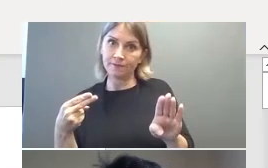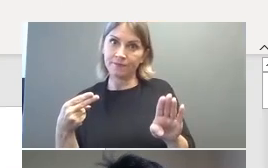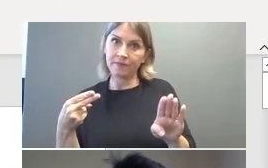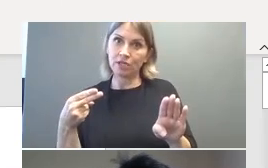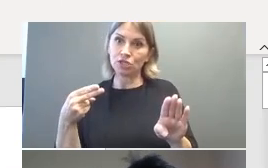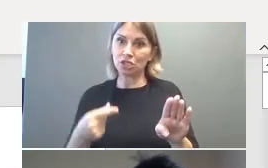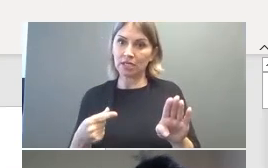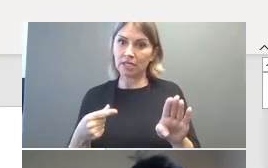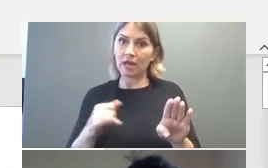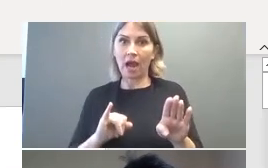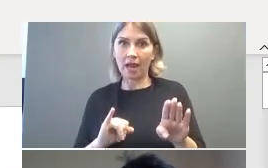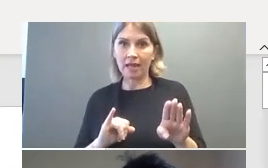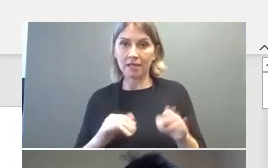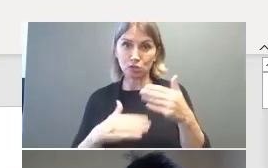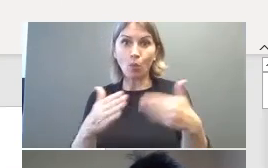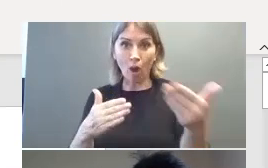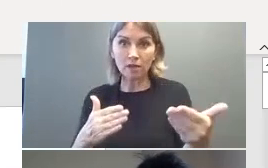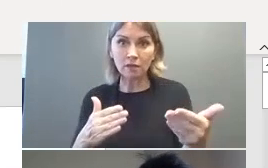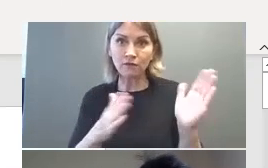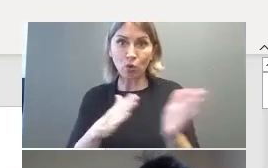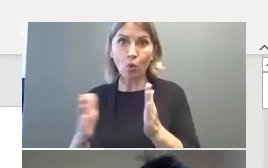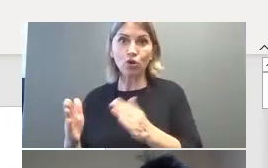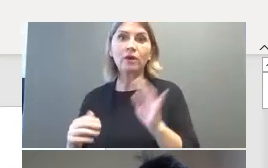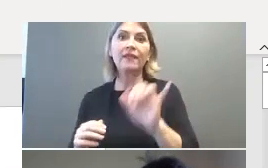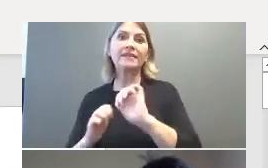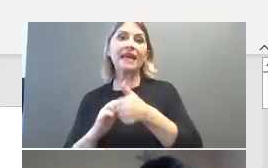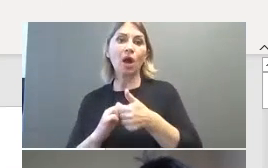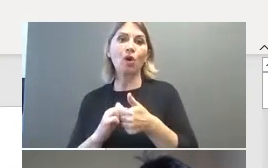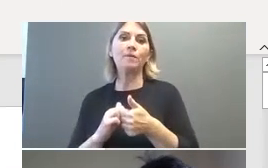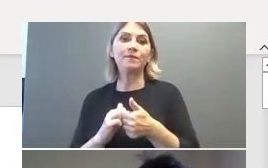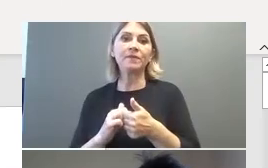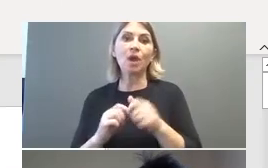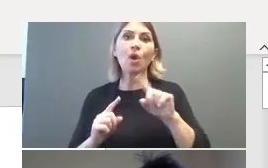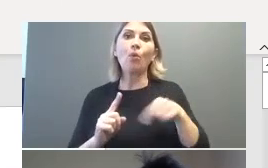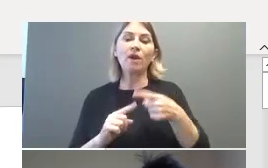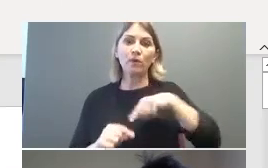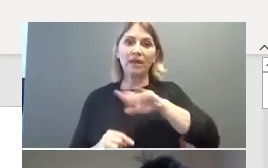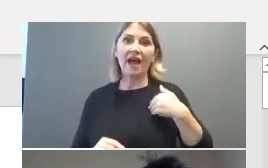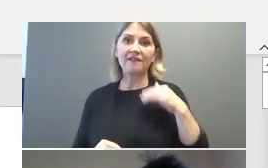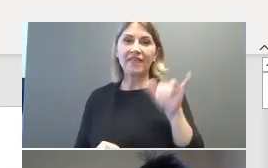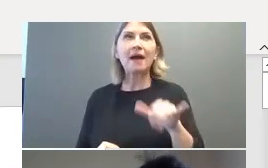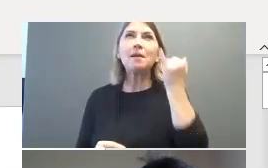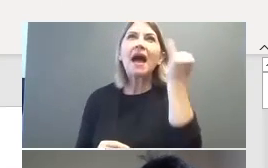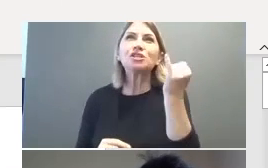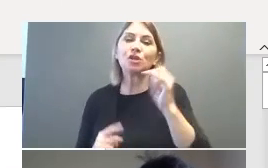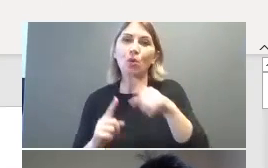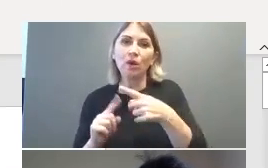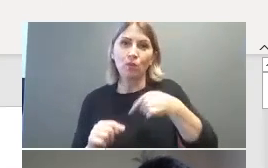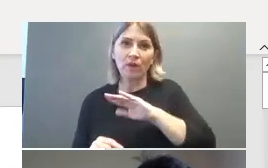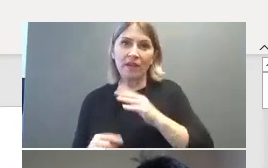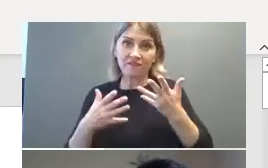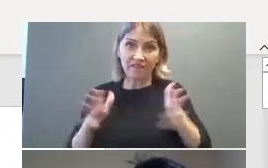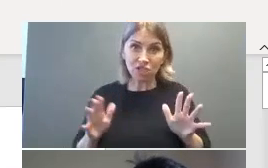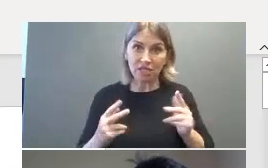G, I, and so on, right? So that is how, once we have this, so you can imagine that once we are done